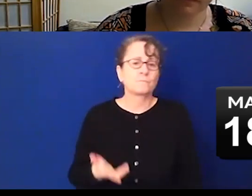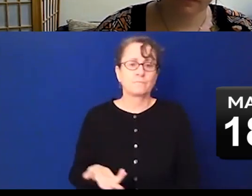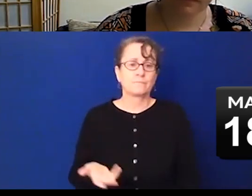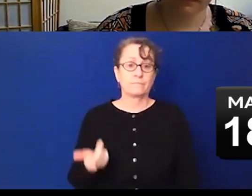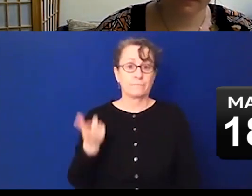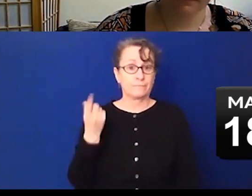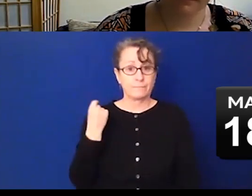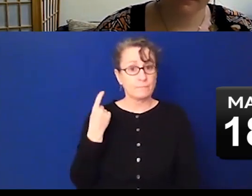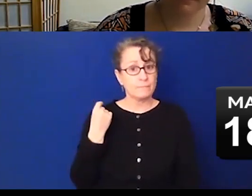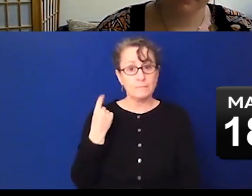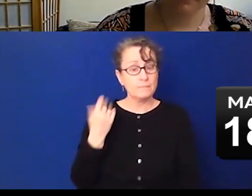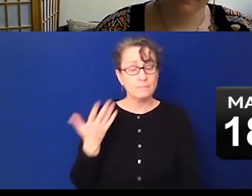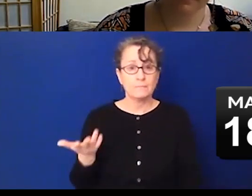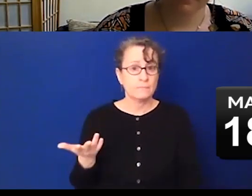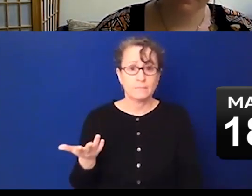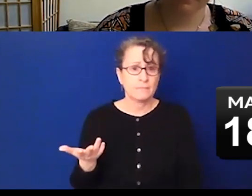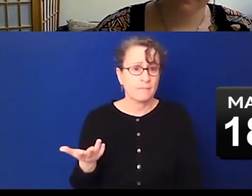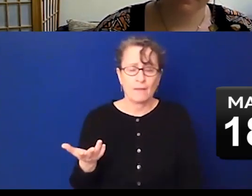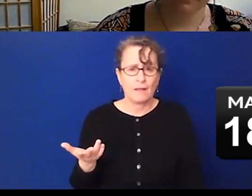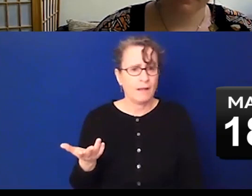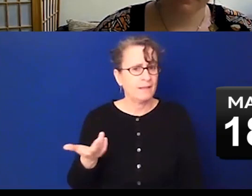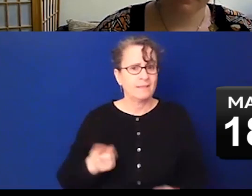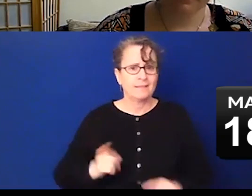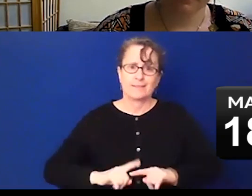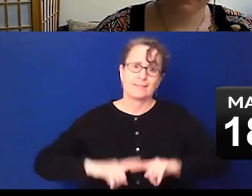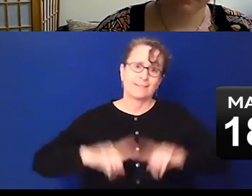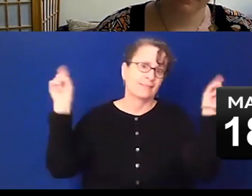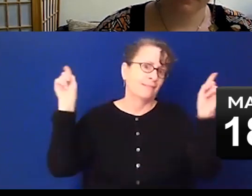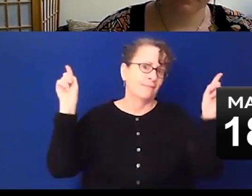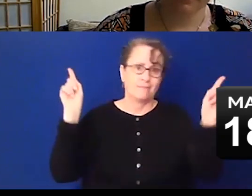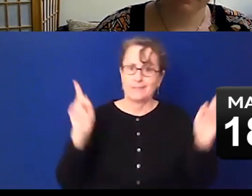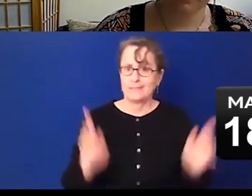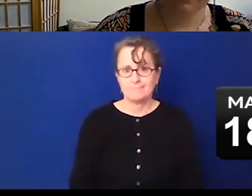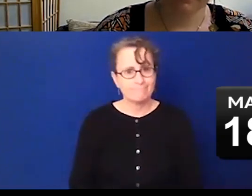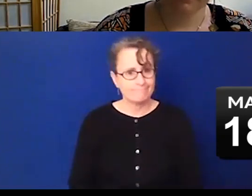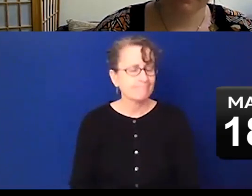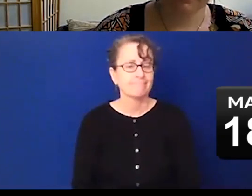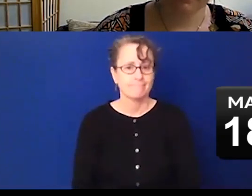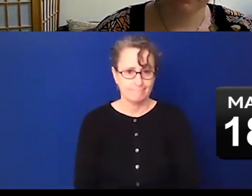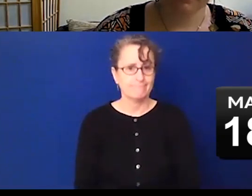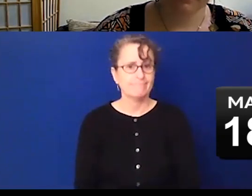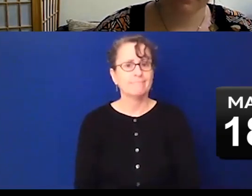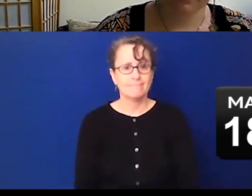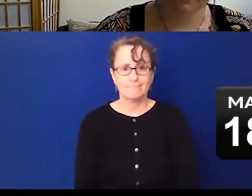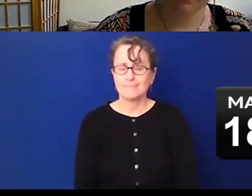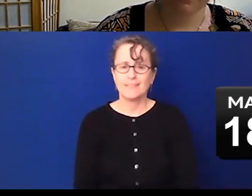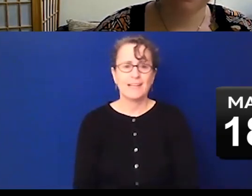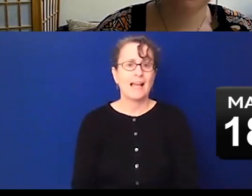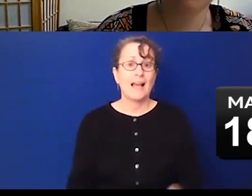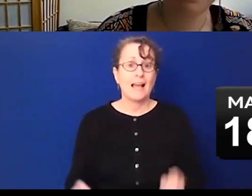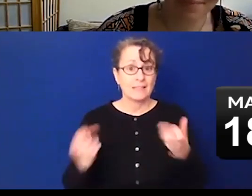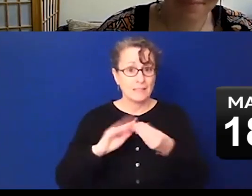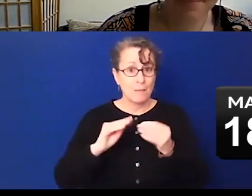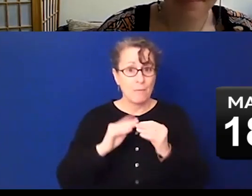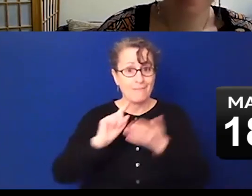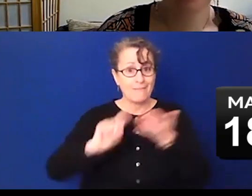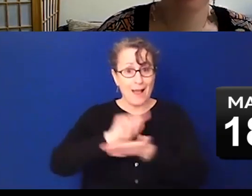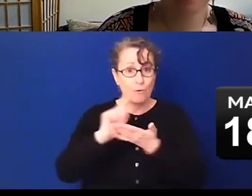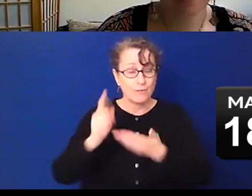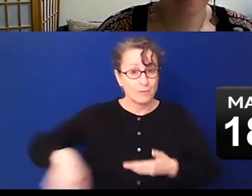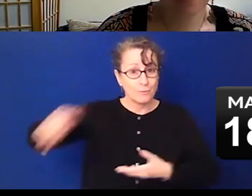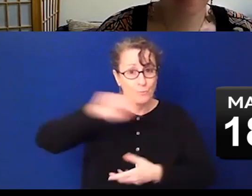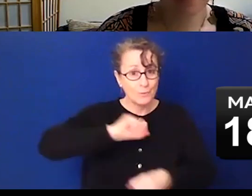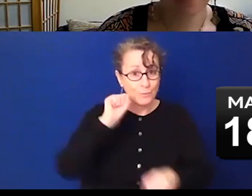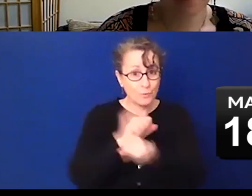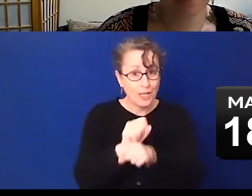not a reasonable display of select board hours. So it